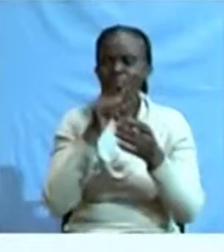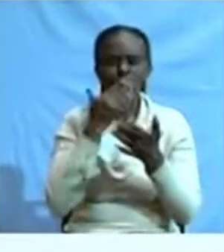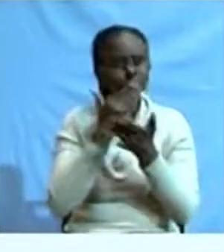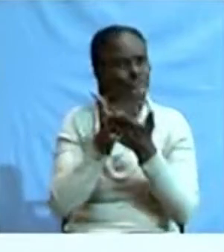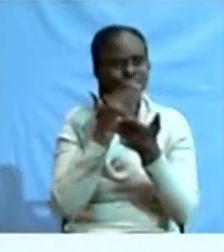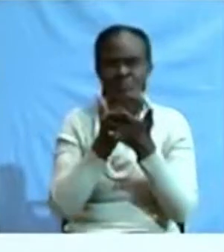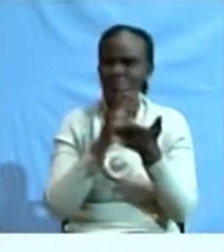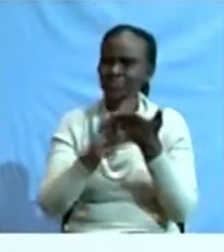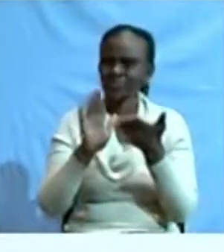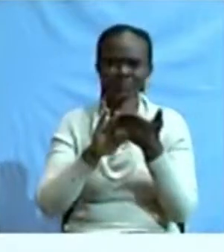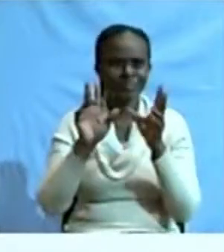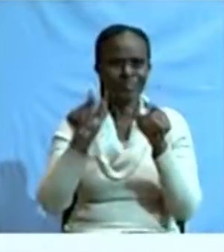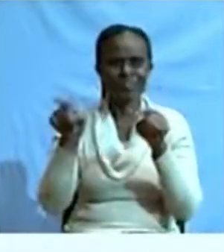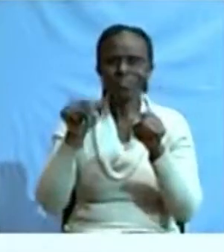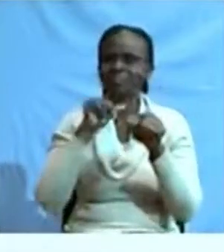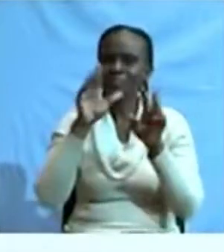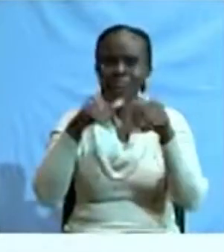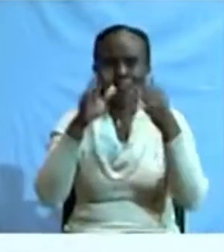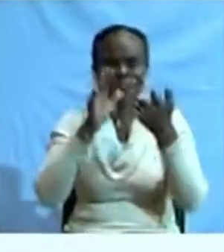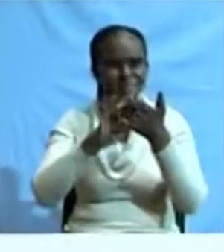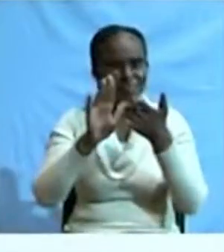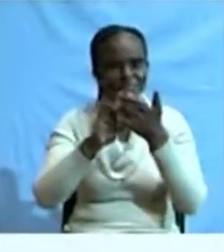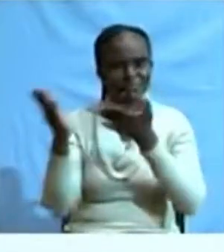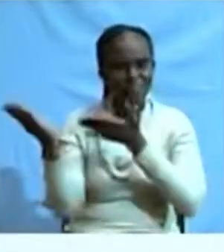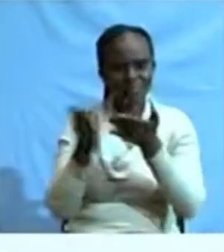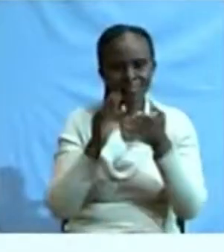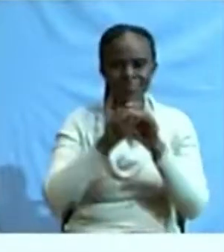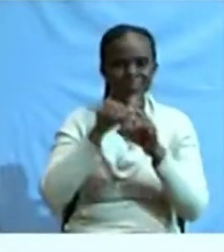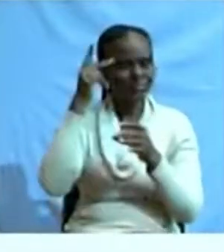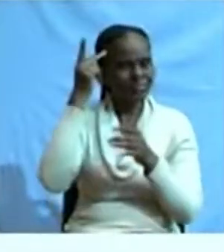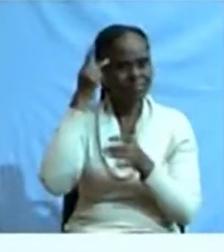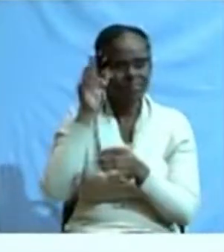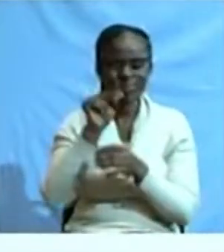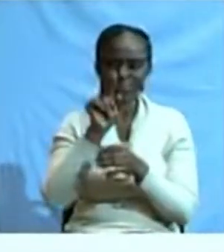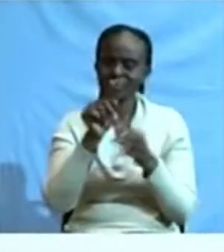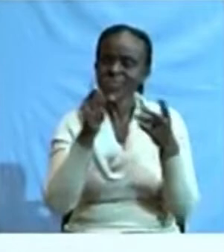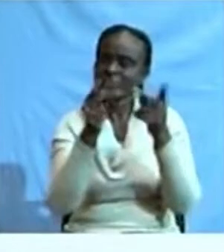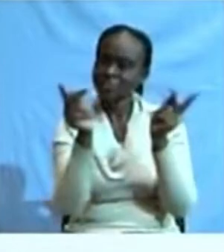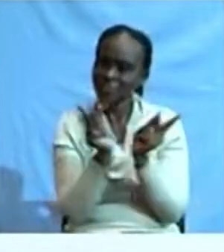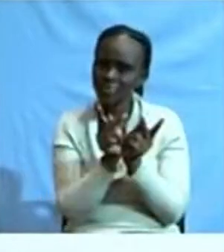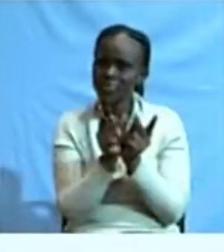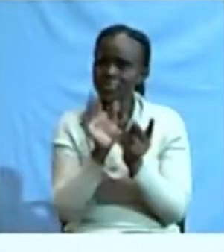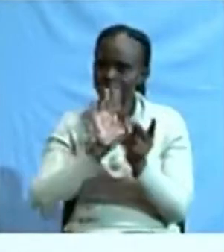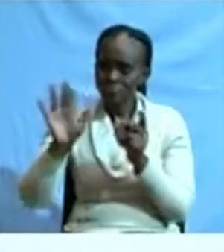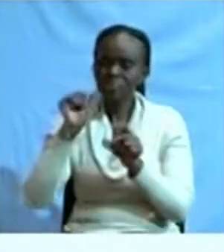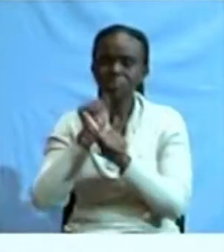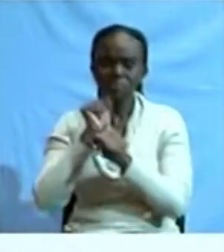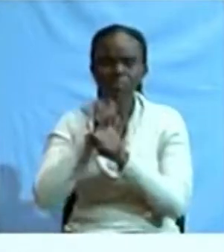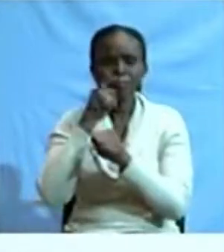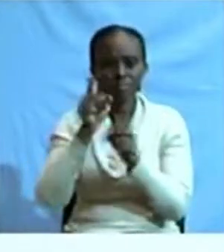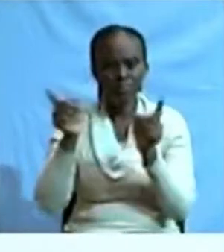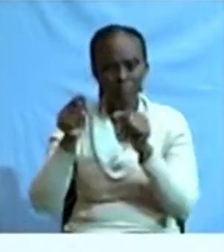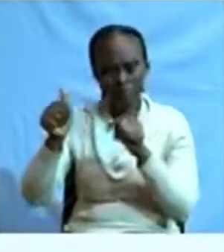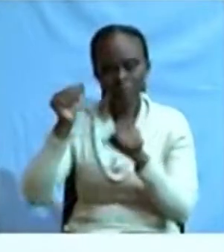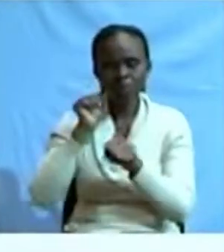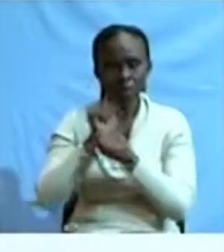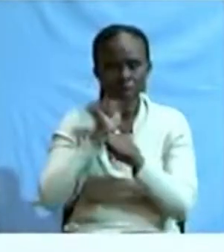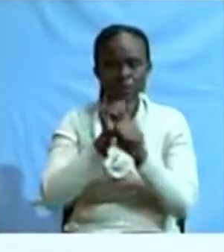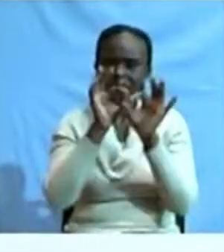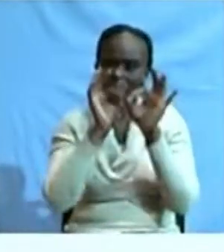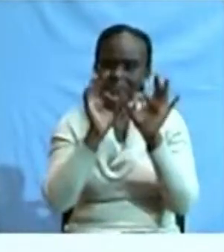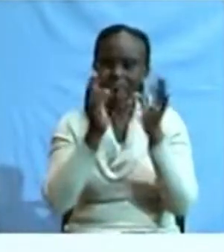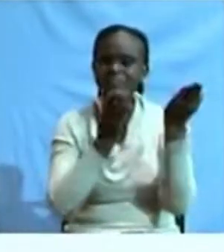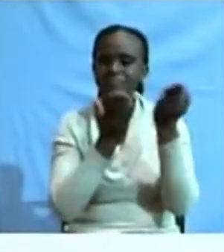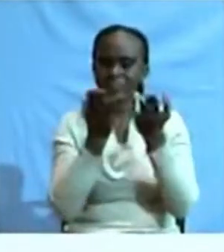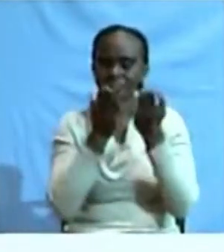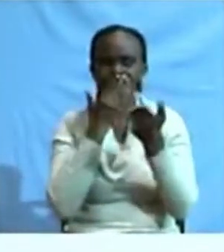You don't give that excuse as don't bring in politics. That's the position. Do your work. And when you do your work, when you offer good